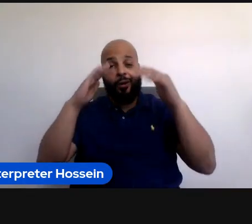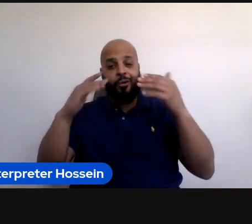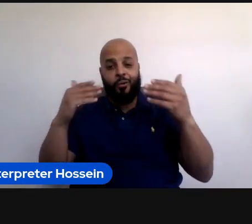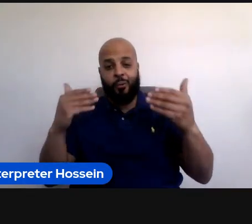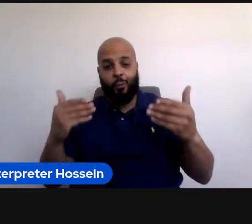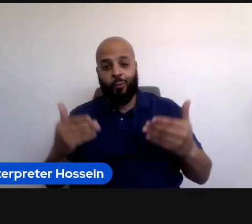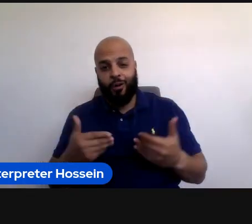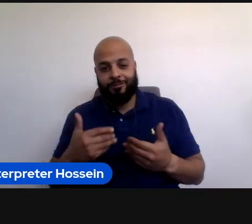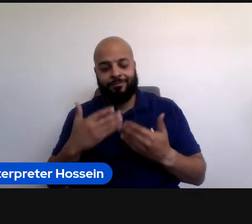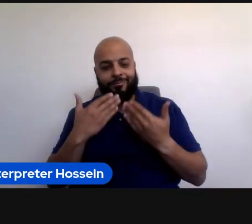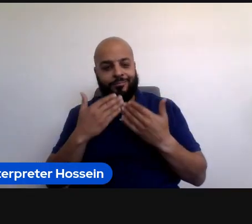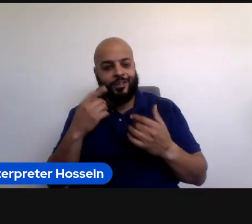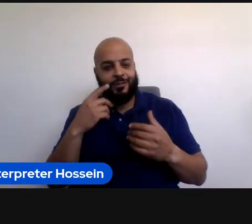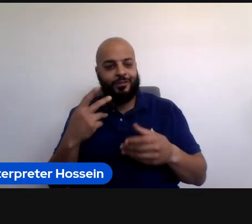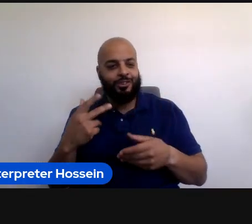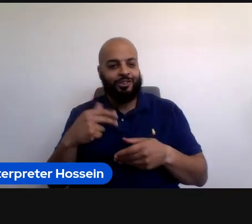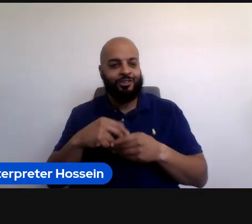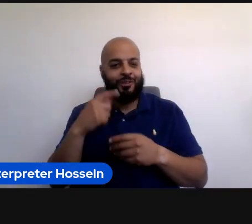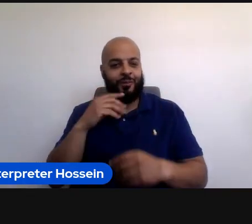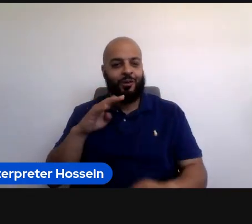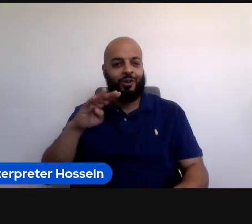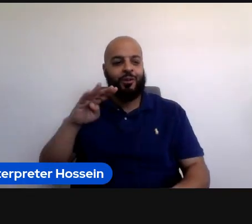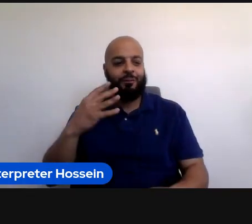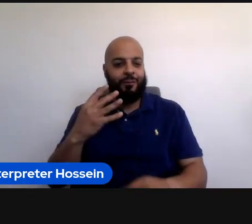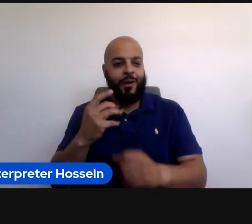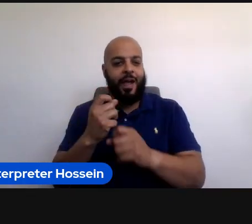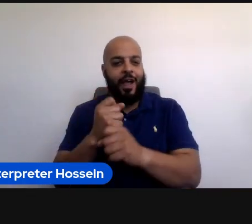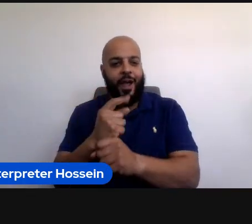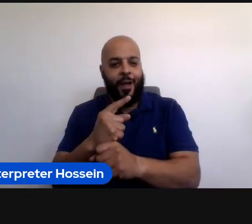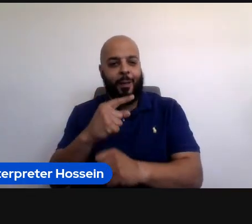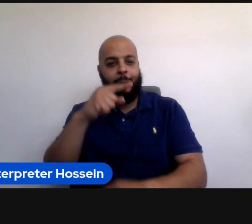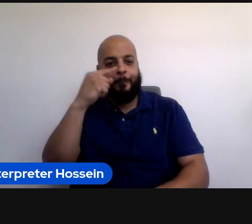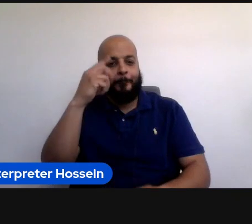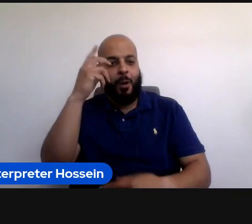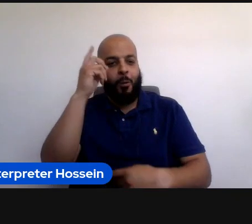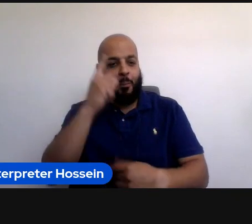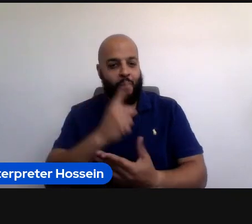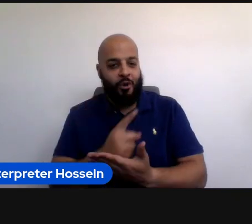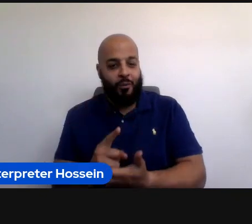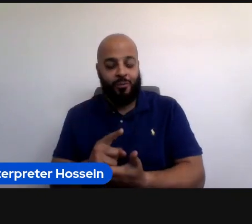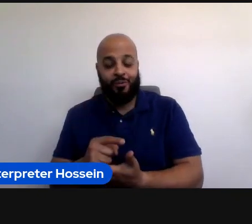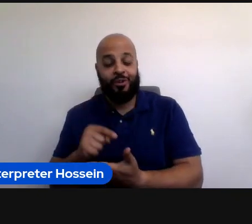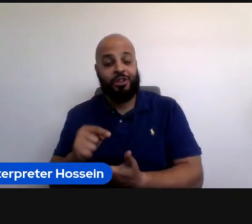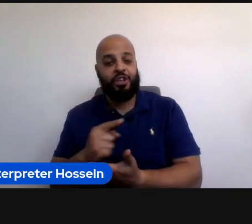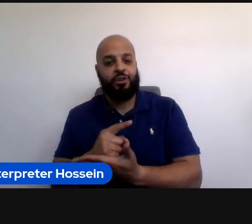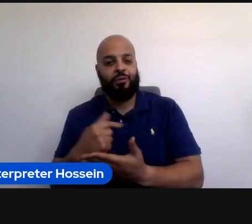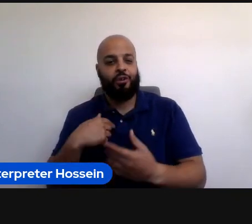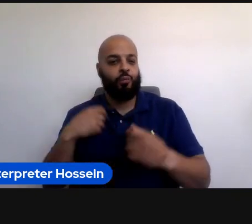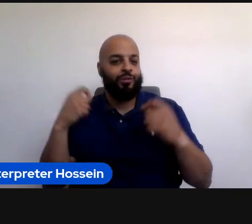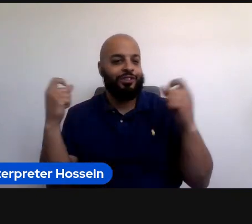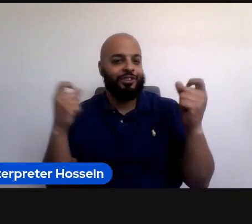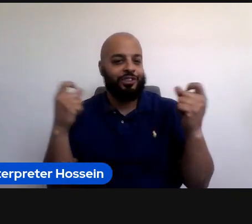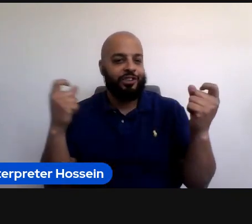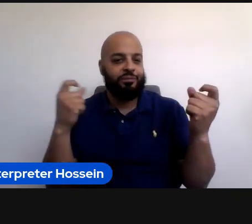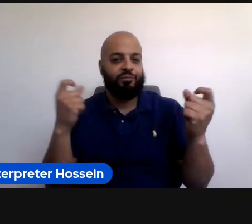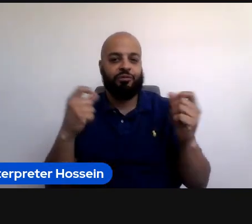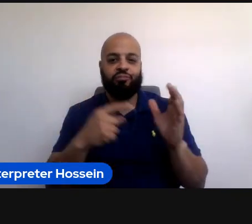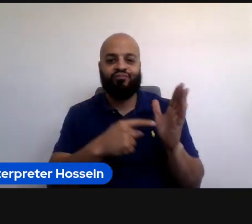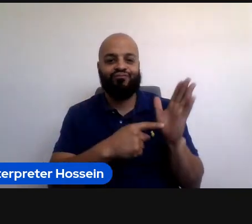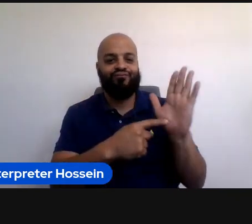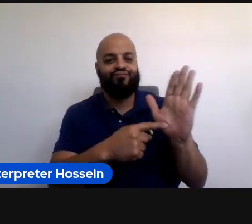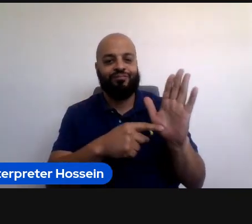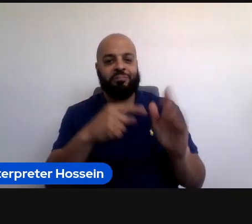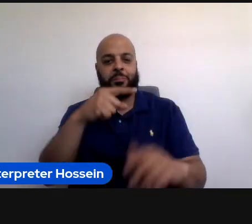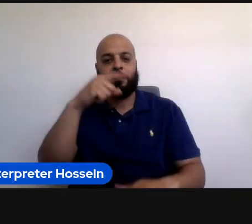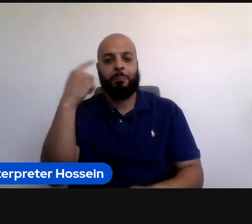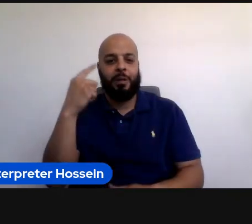Thank you for joining us for the fourth annual Black and Immuno Week, a week where we will celebrate, amplify, and support Black voices in